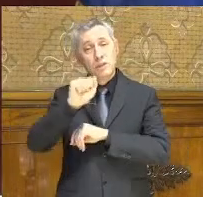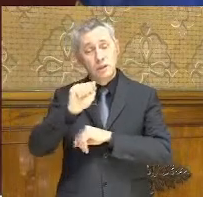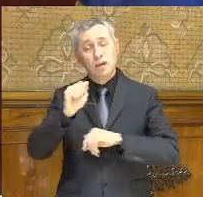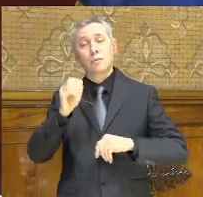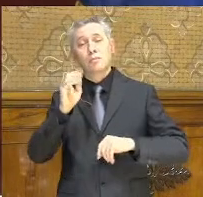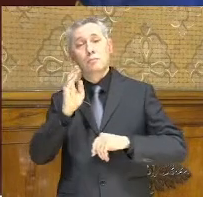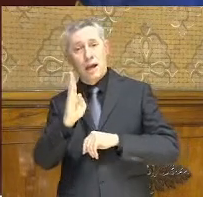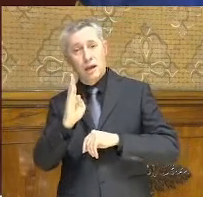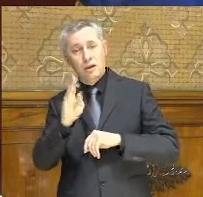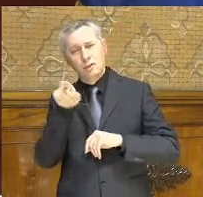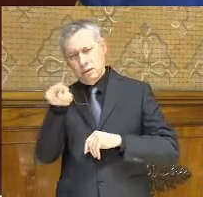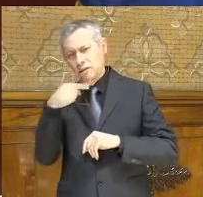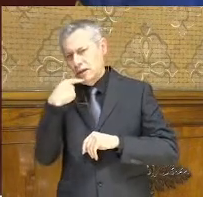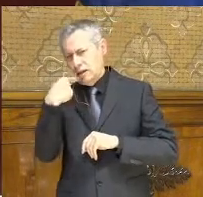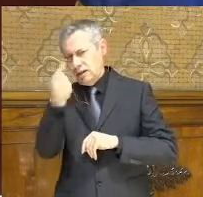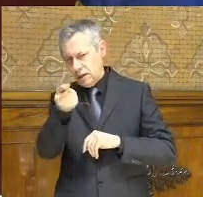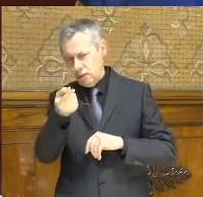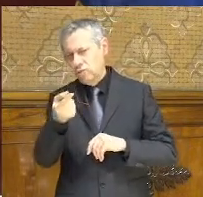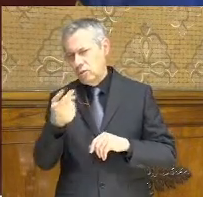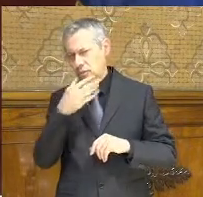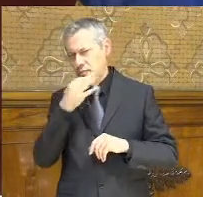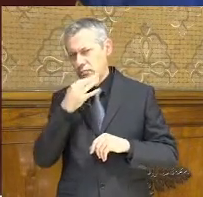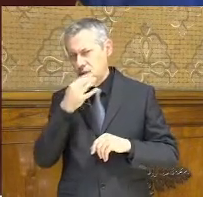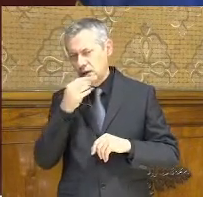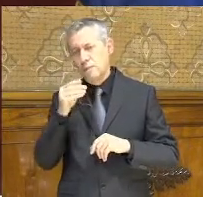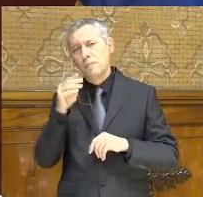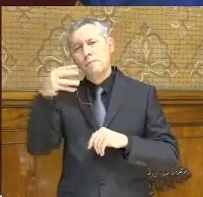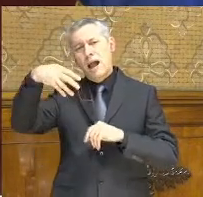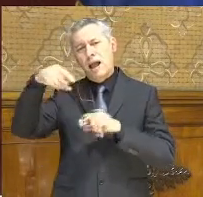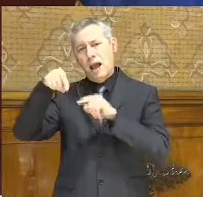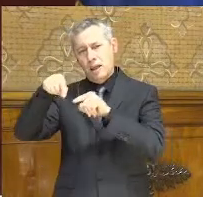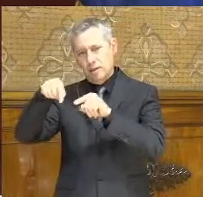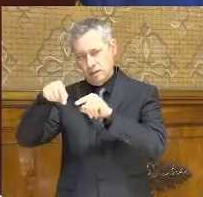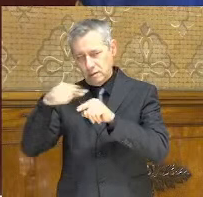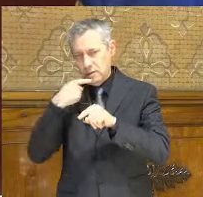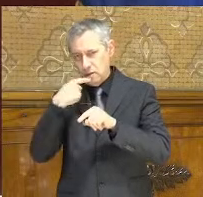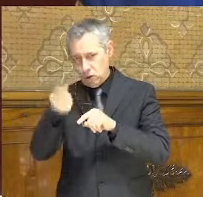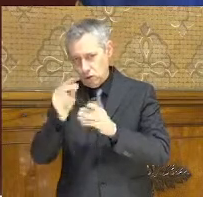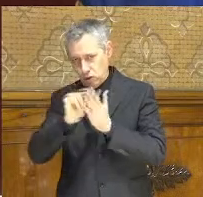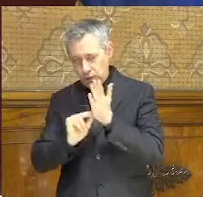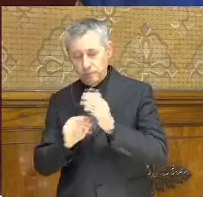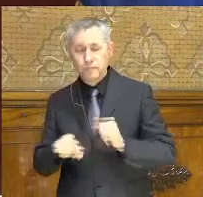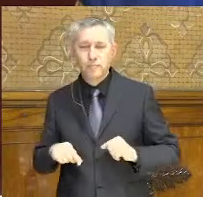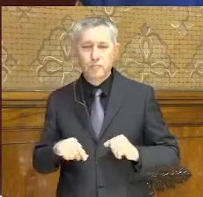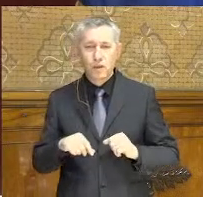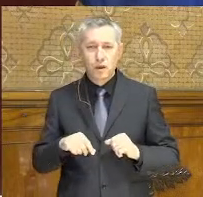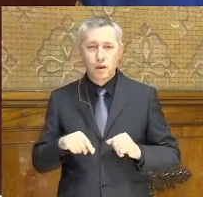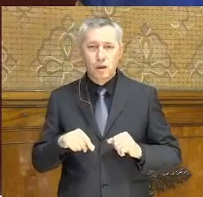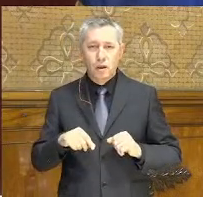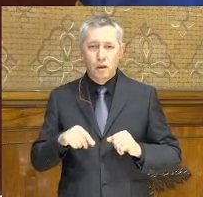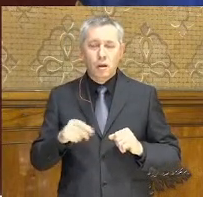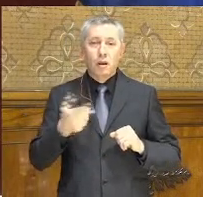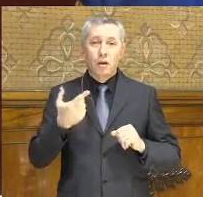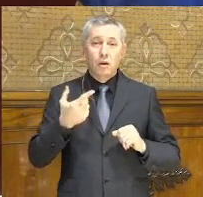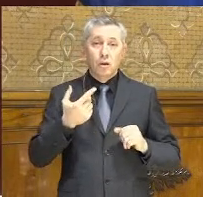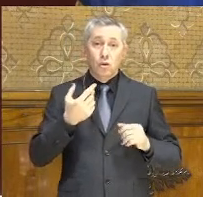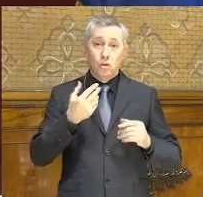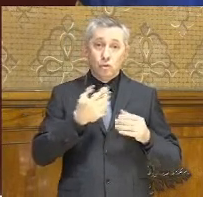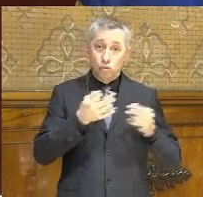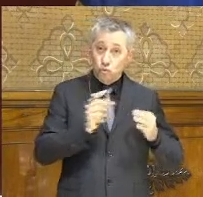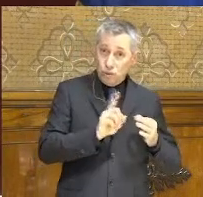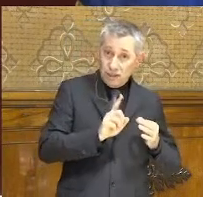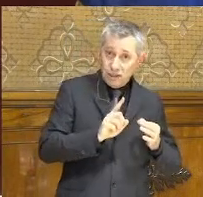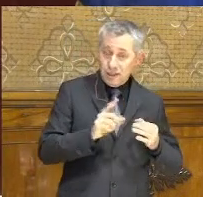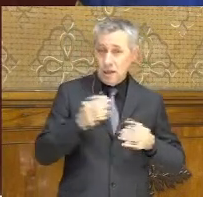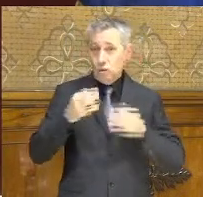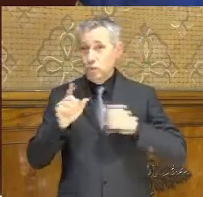than anyone else. Margalit writes, "It is injustice, not justice, which brings